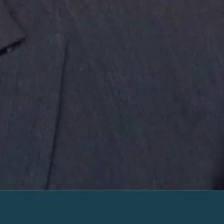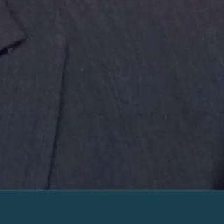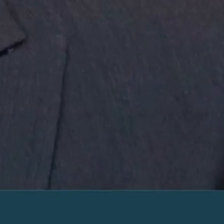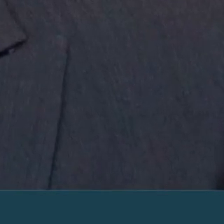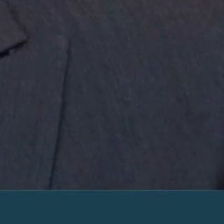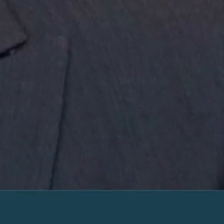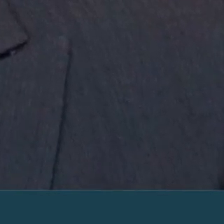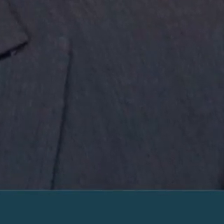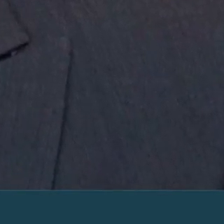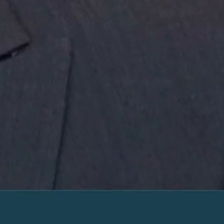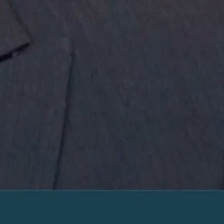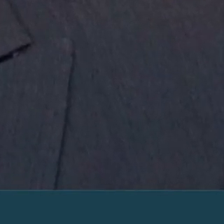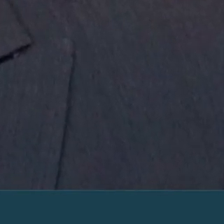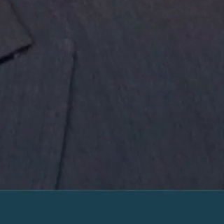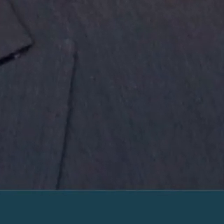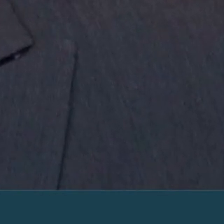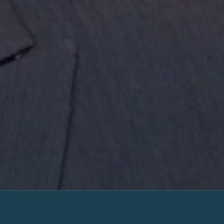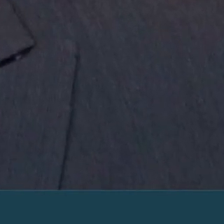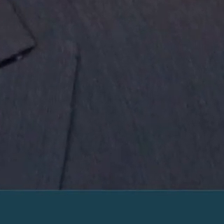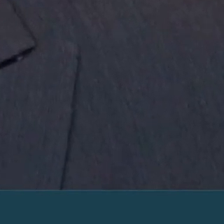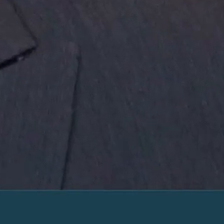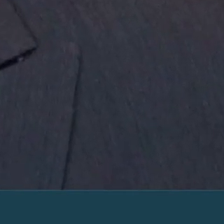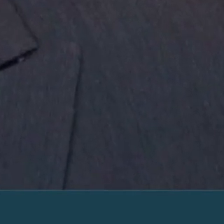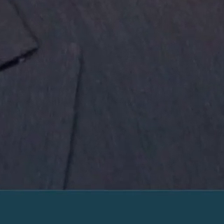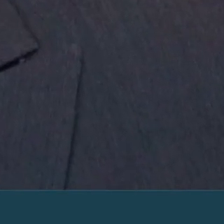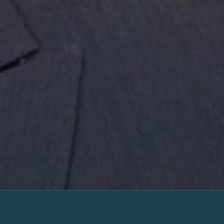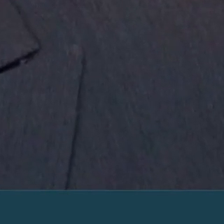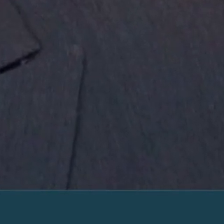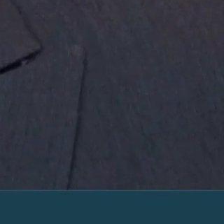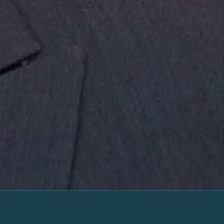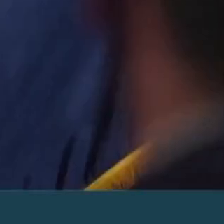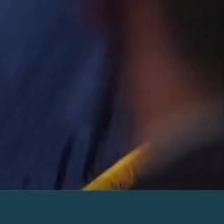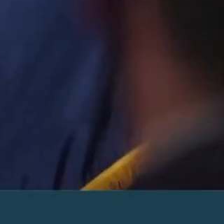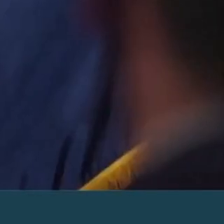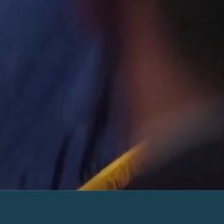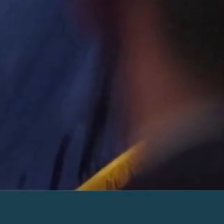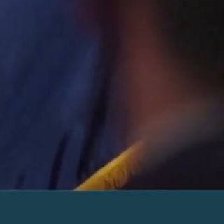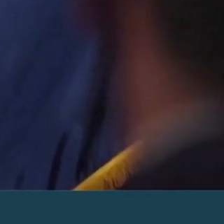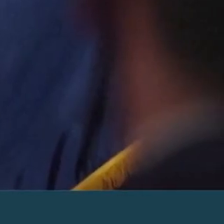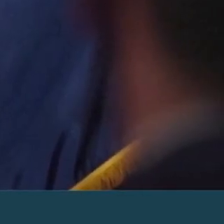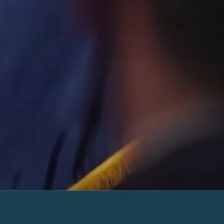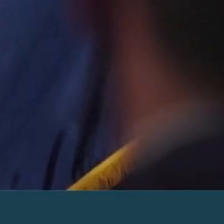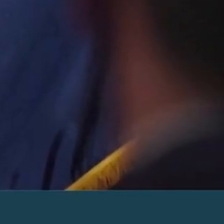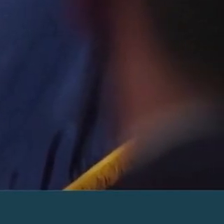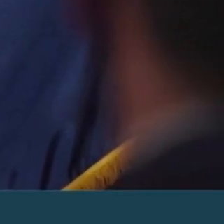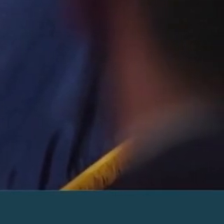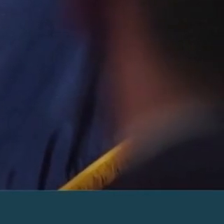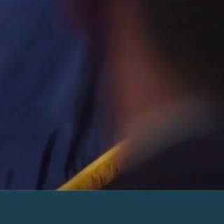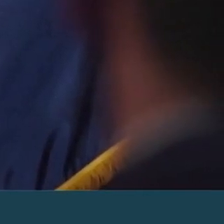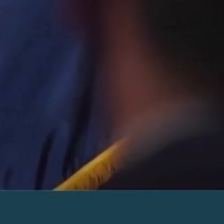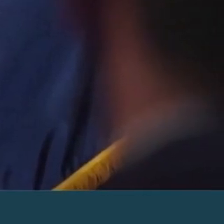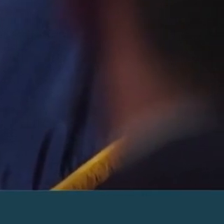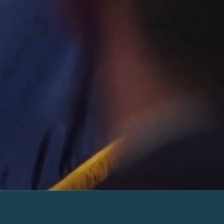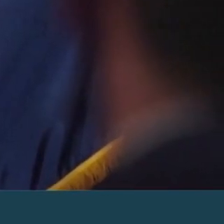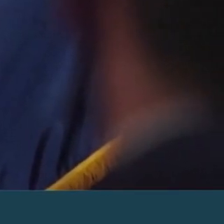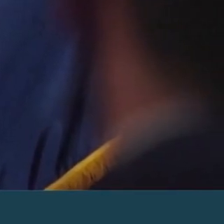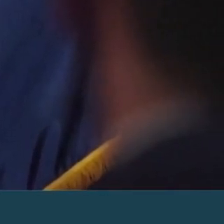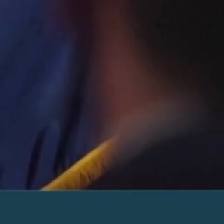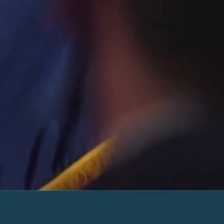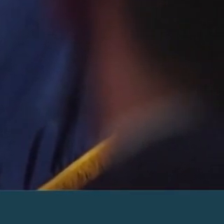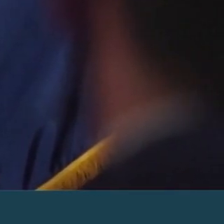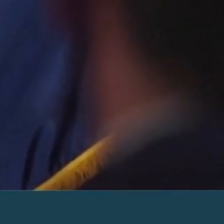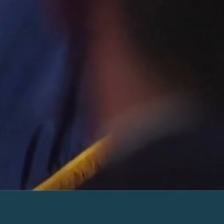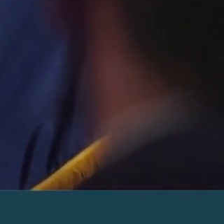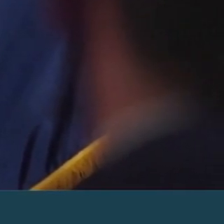for many of his policies, including on social and environmental issues, but delineated a sharp divide on the issues that led to the